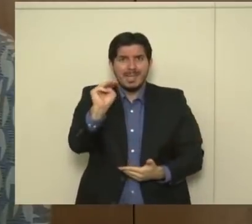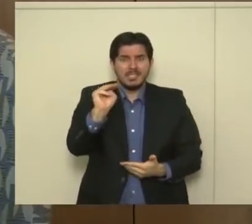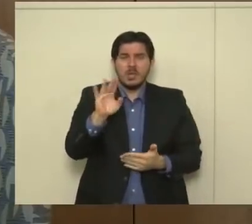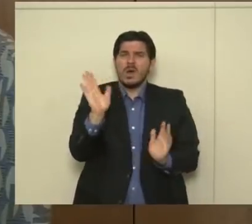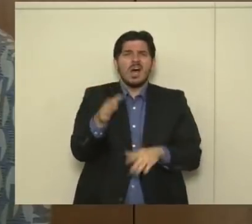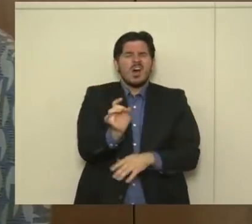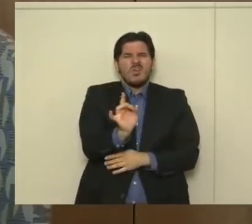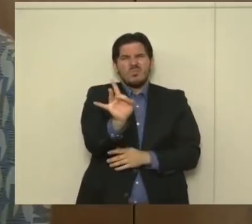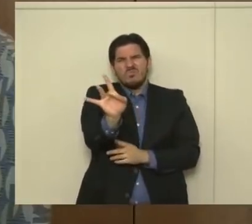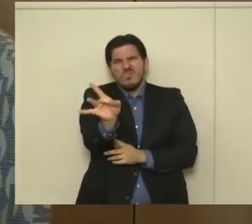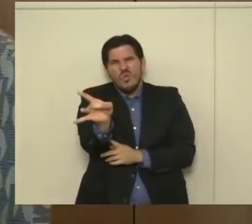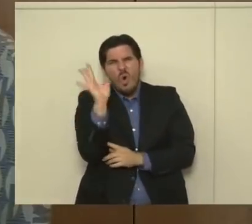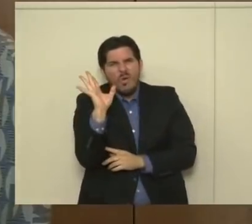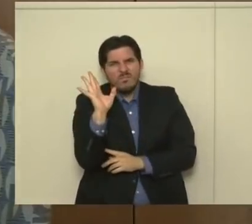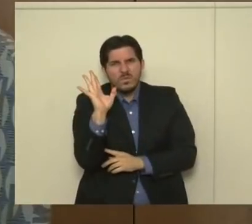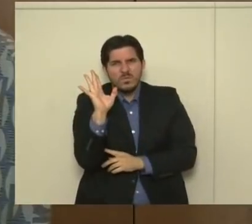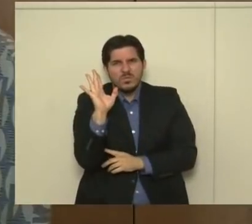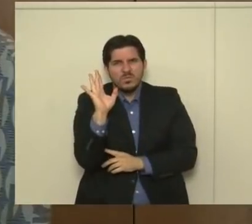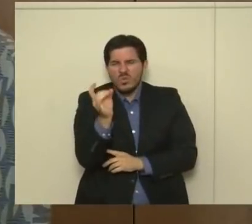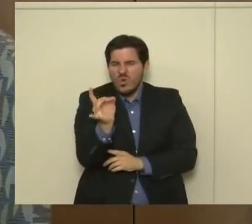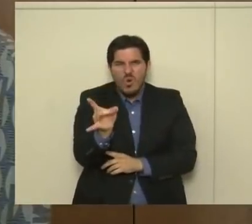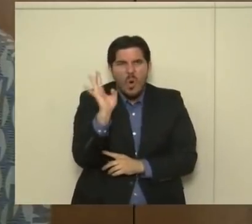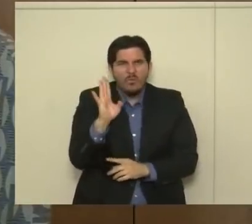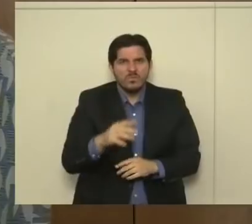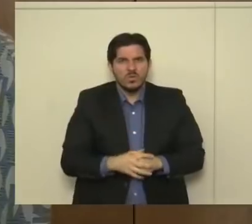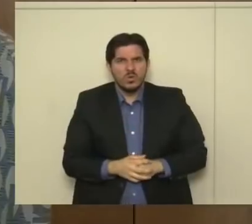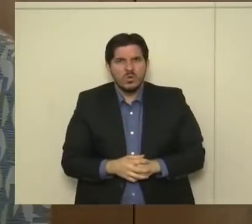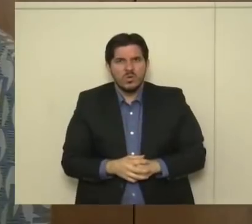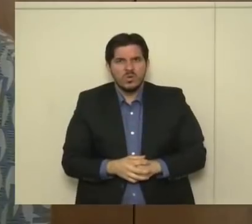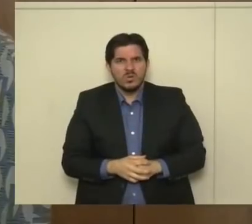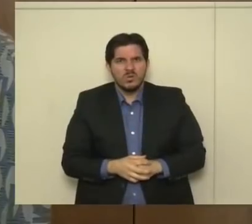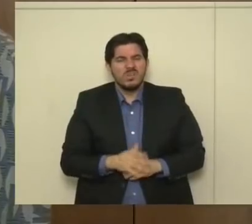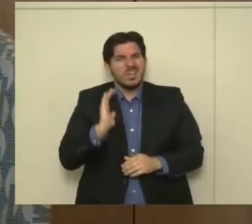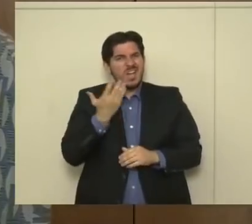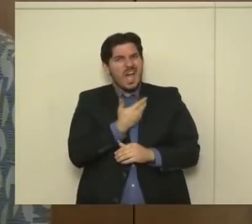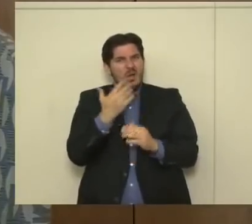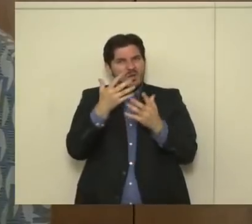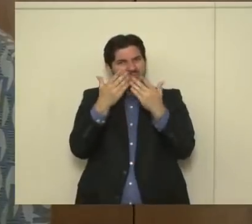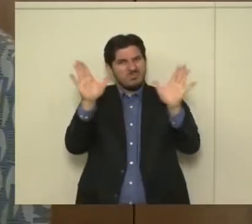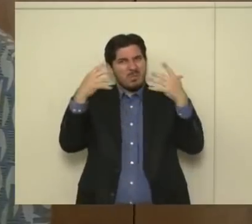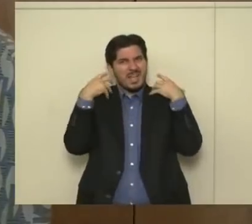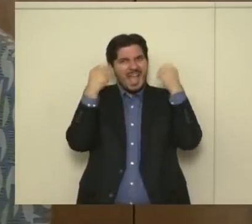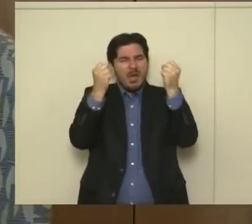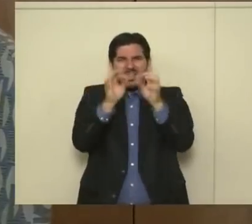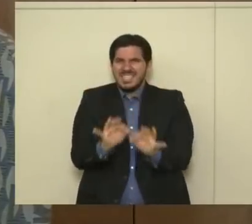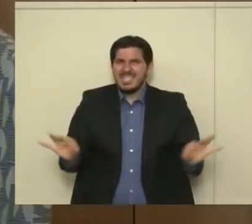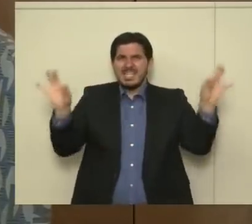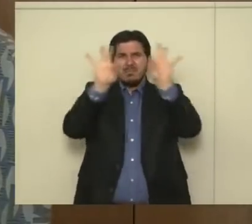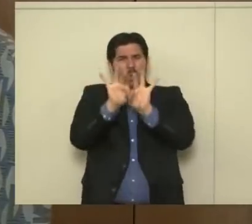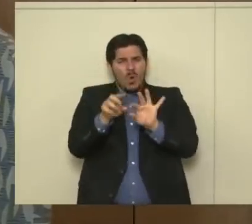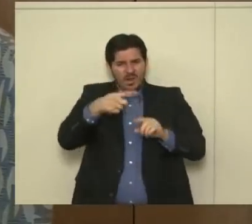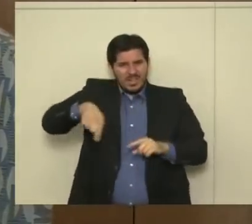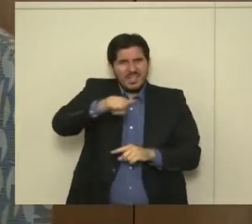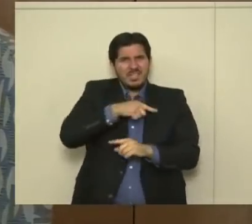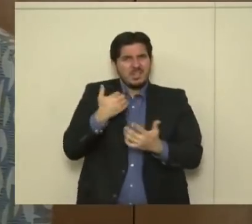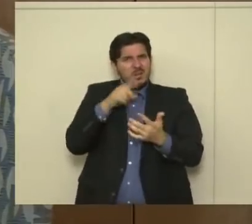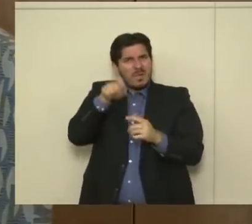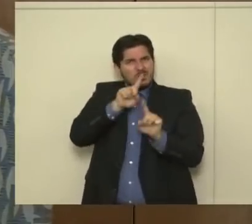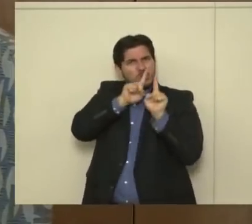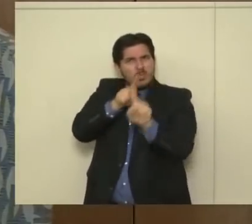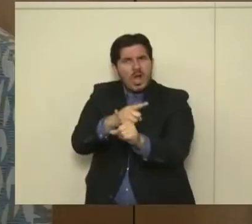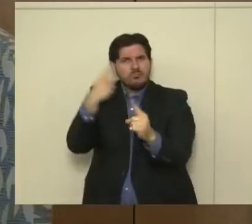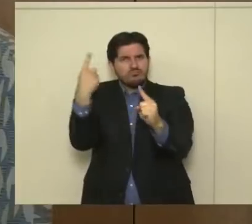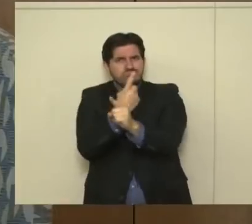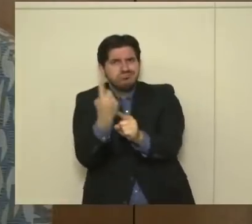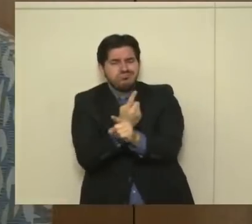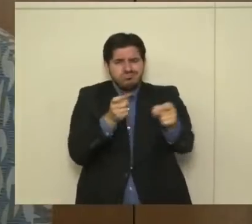create yet another wedge in our public health response in this country. I'll end with, I appreciate that leaders in the CDC